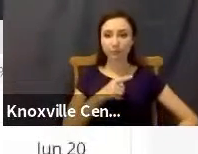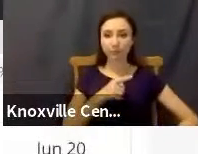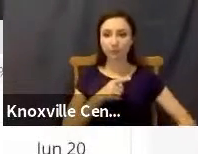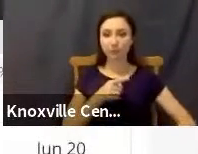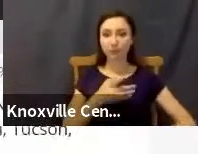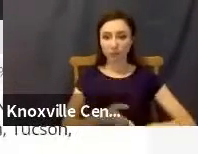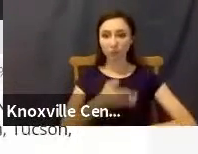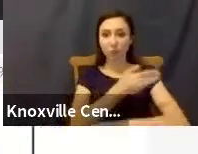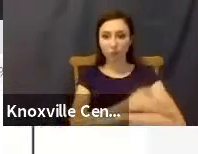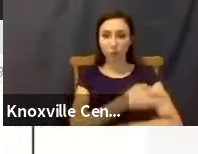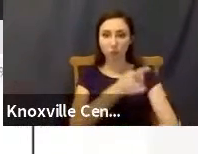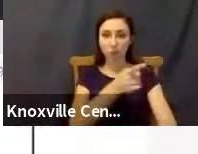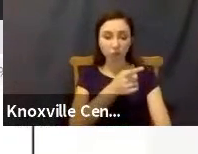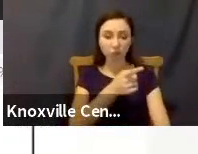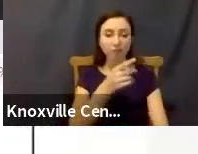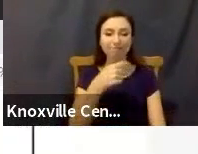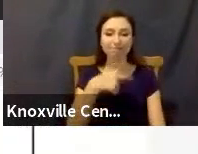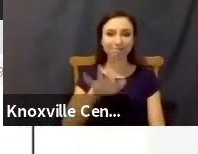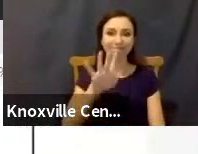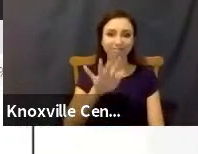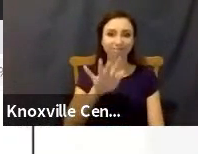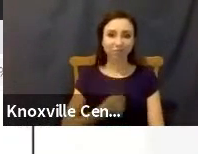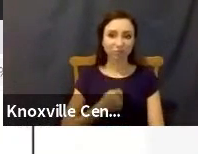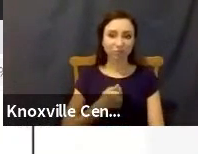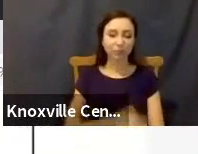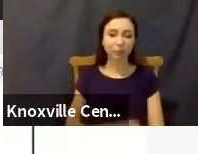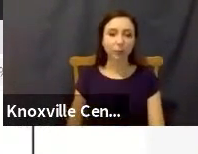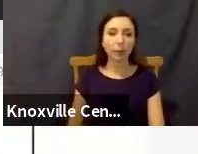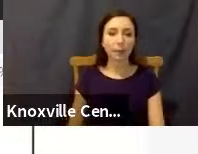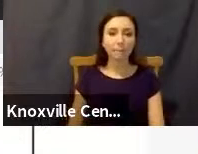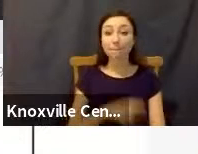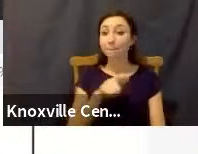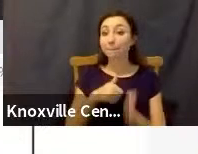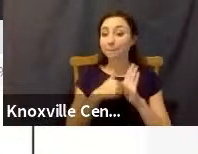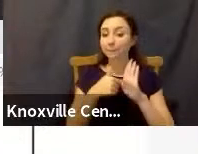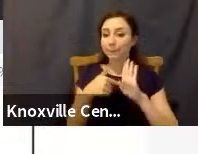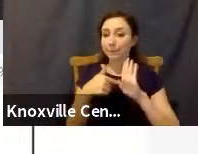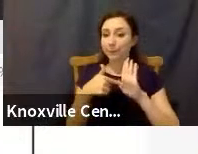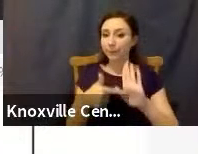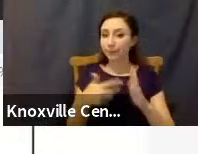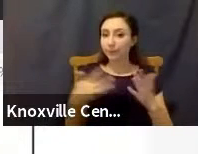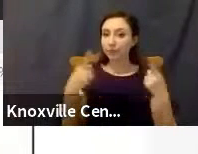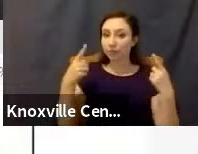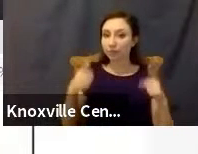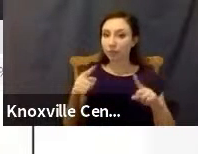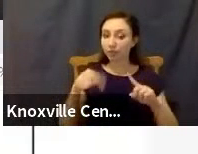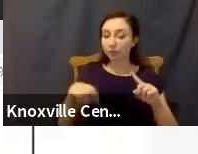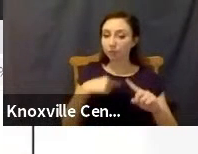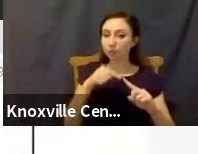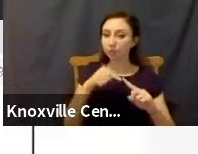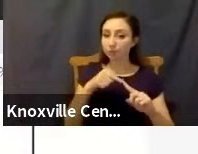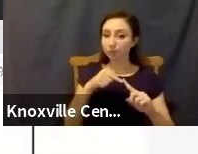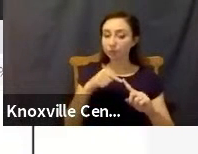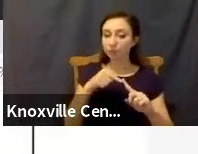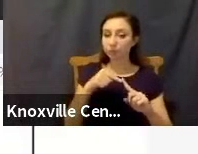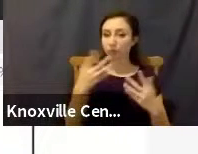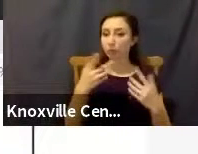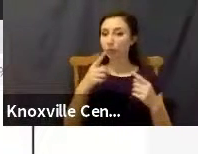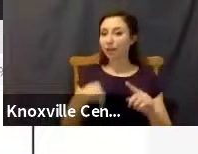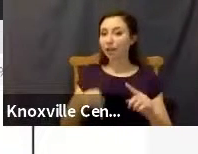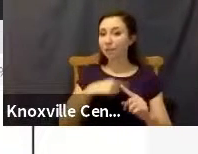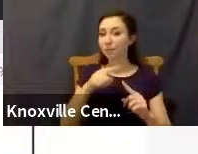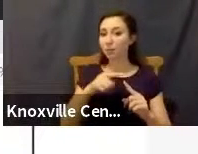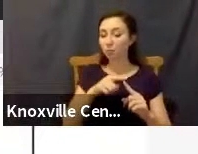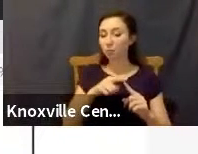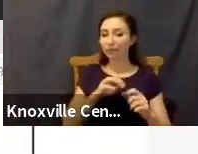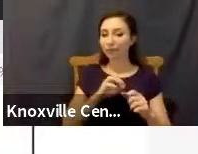bottom, that really is showing, what happened when the virus